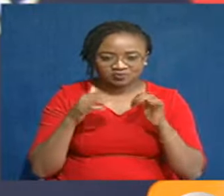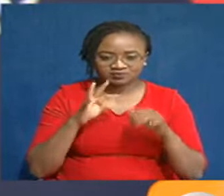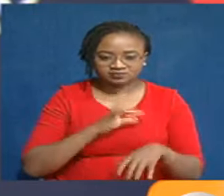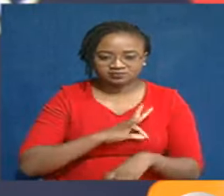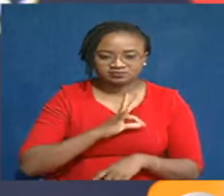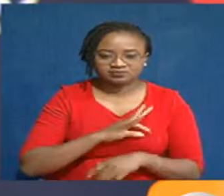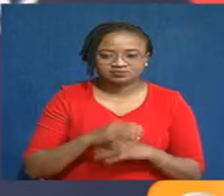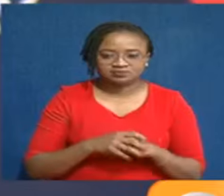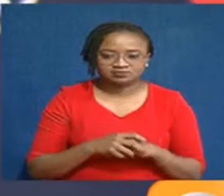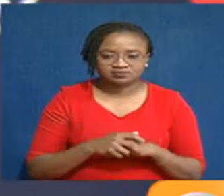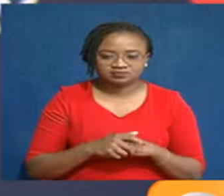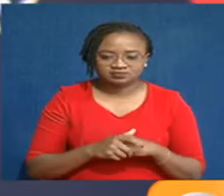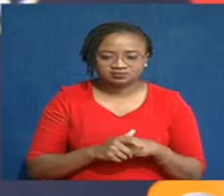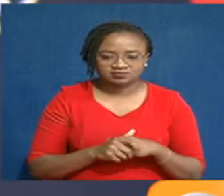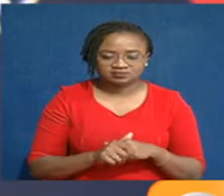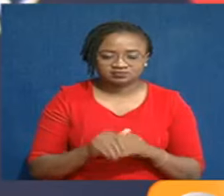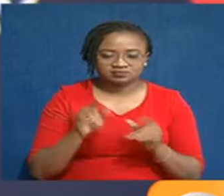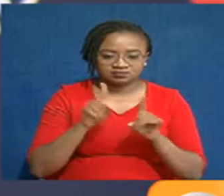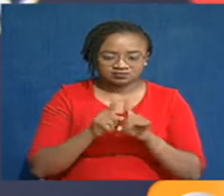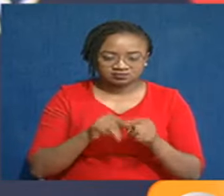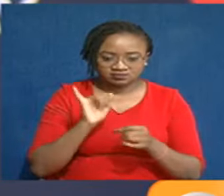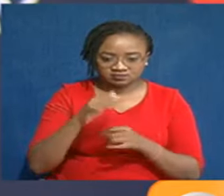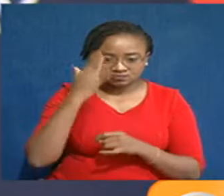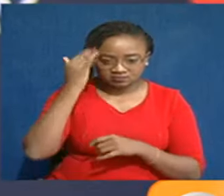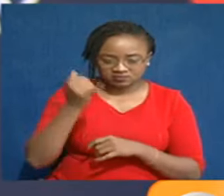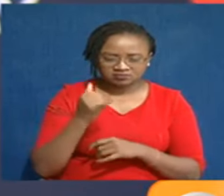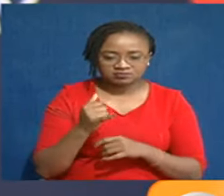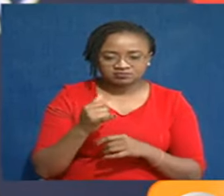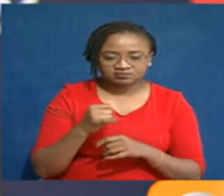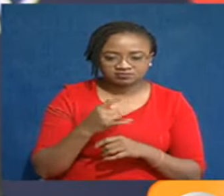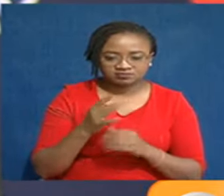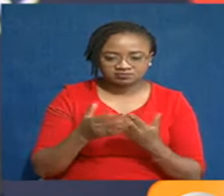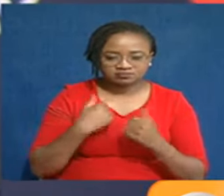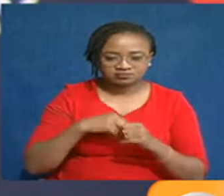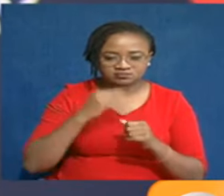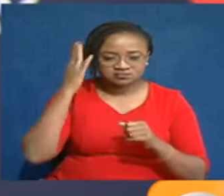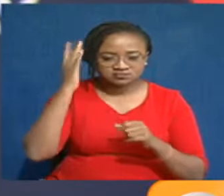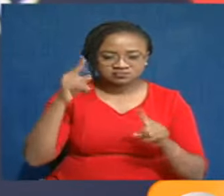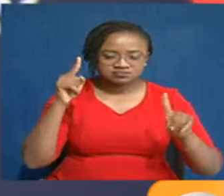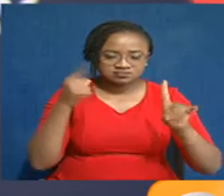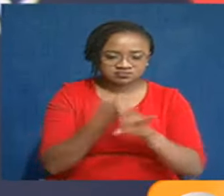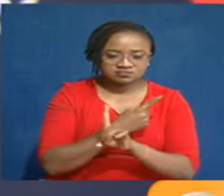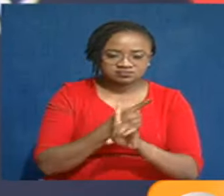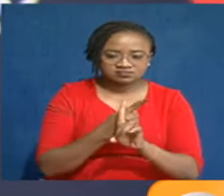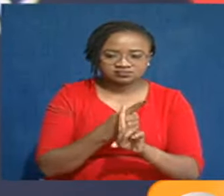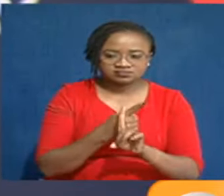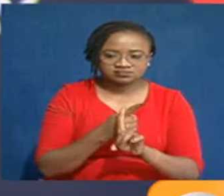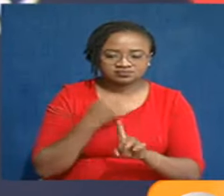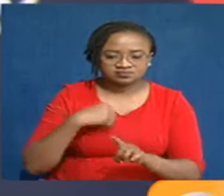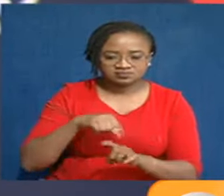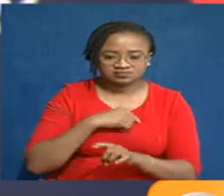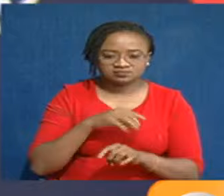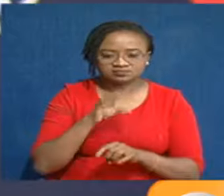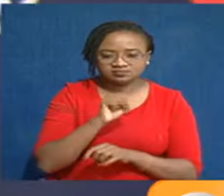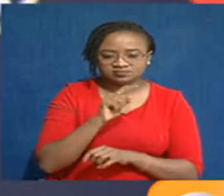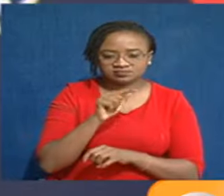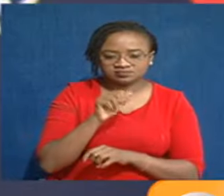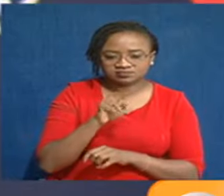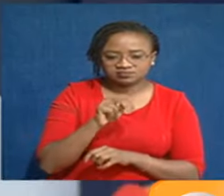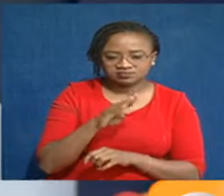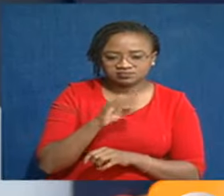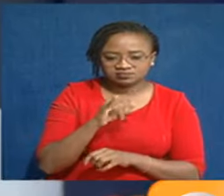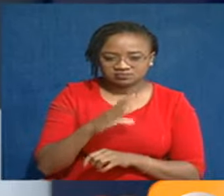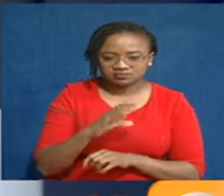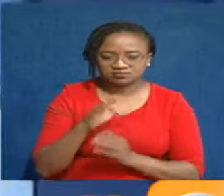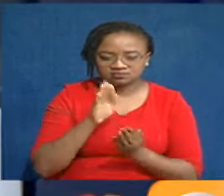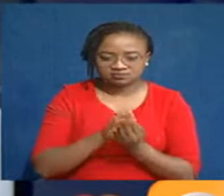benefits. And this is what then starts differentiating our proposition as Stanbic Bank Kenya.